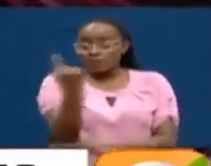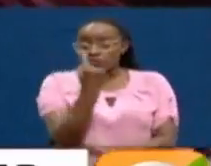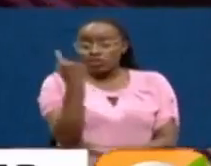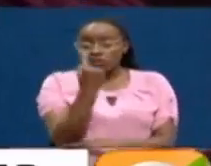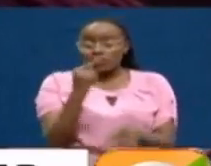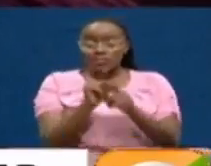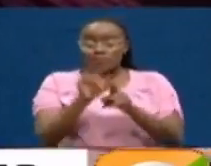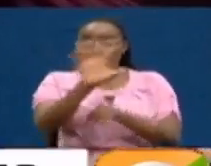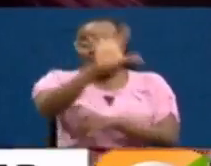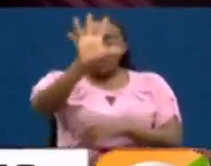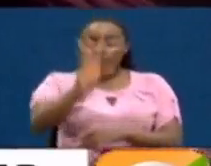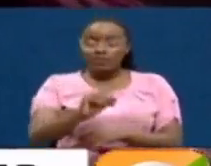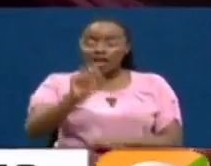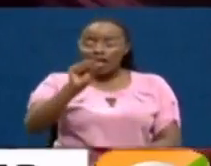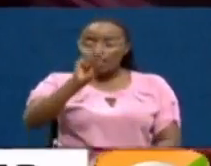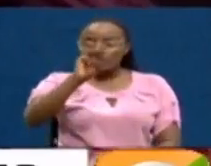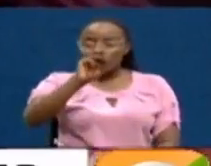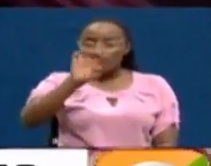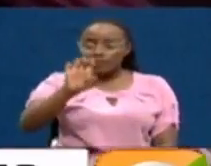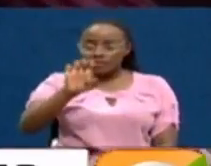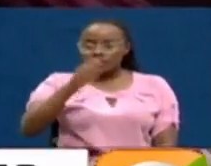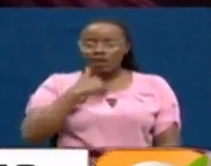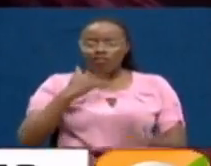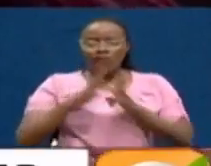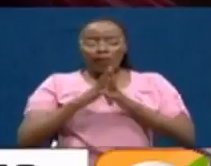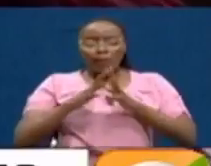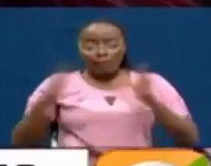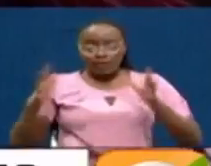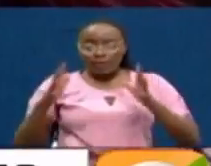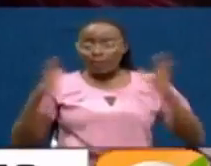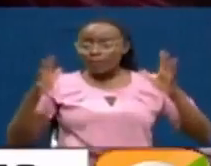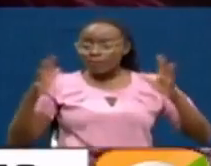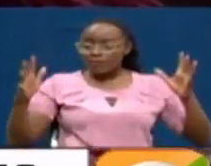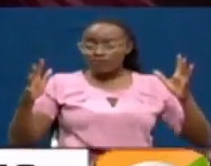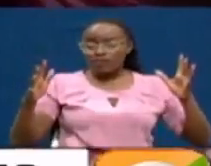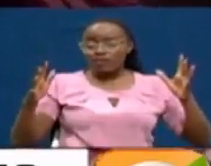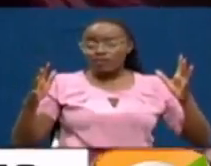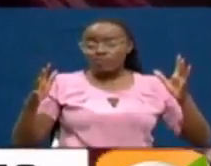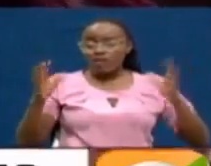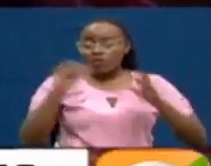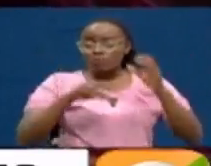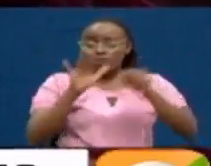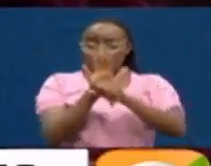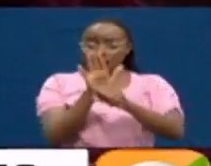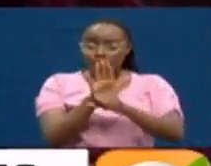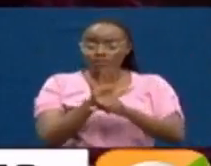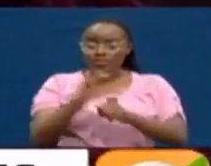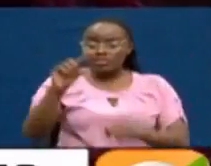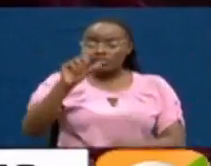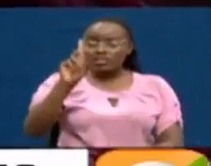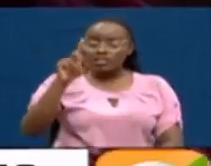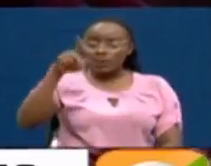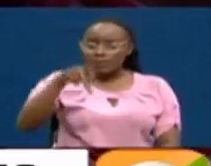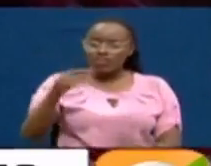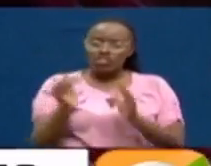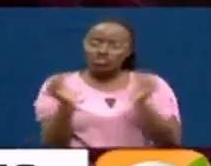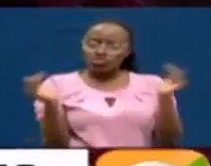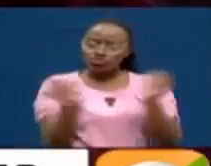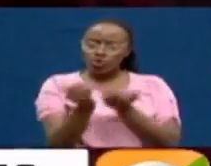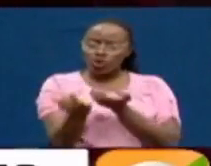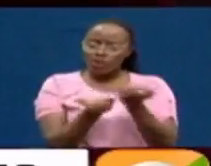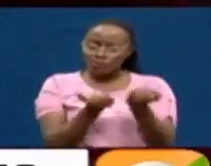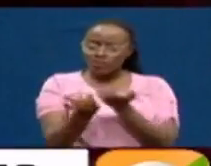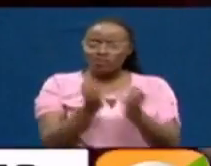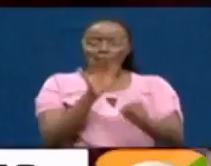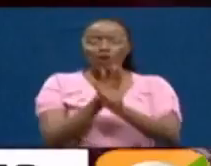across Africa, SMEs contribute a large percentage to the GDP. And in most countries, SMEs are the